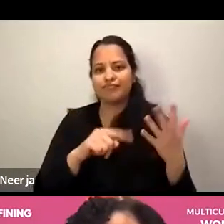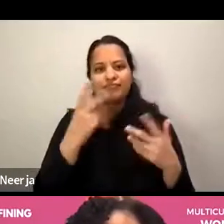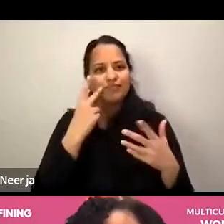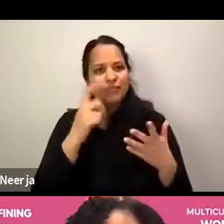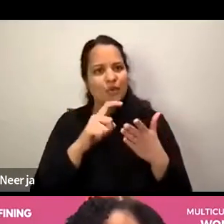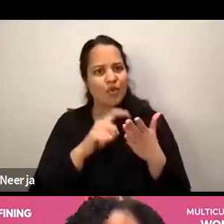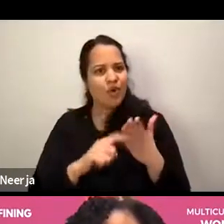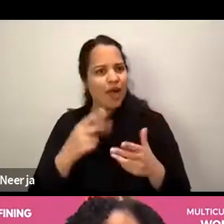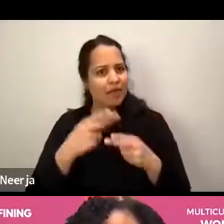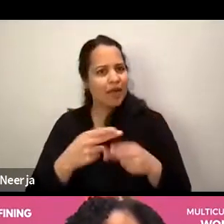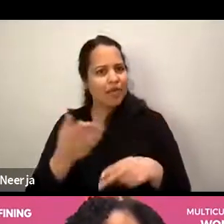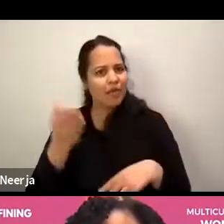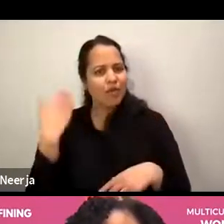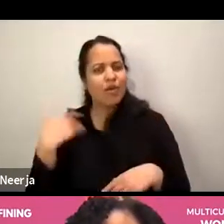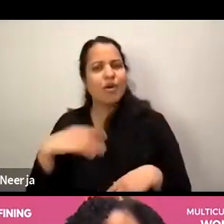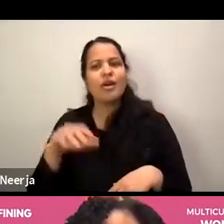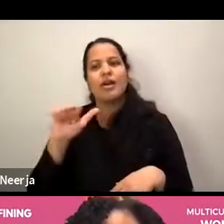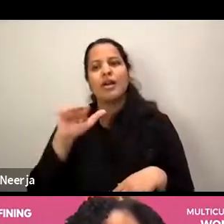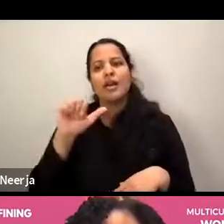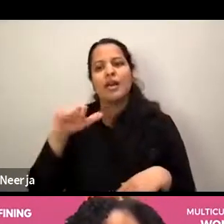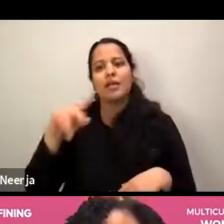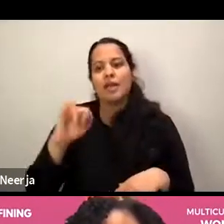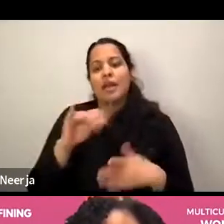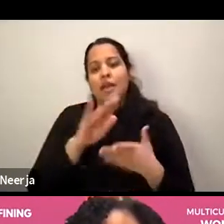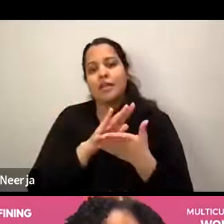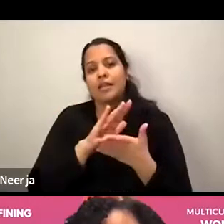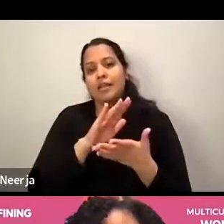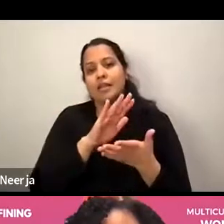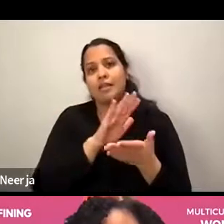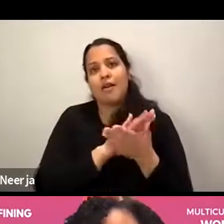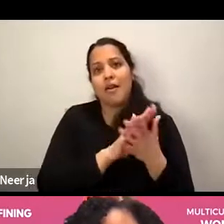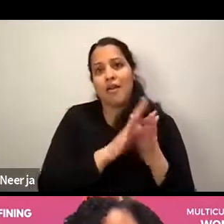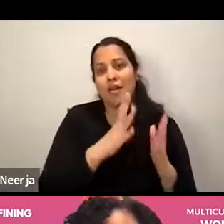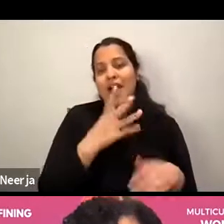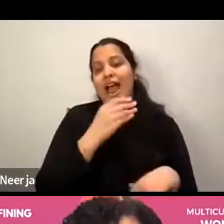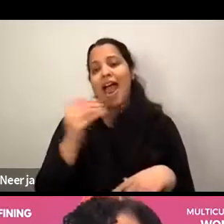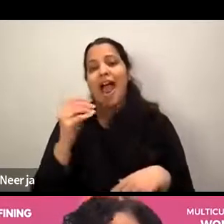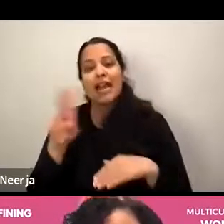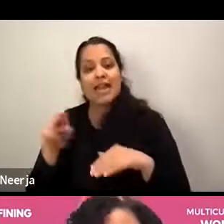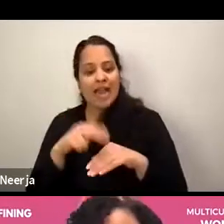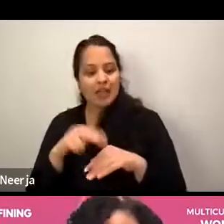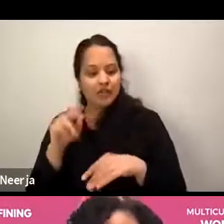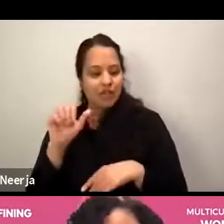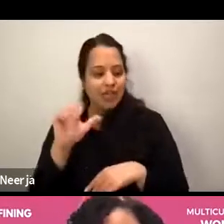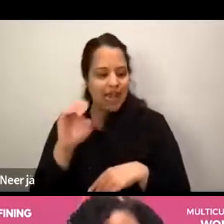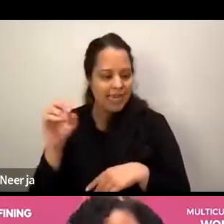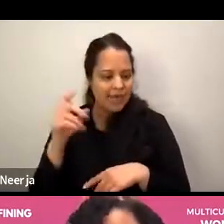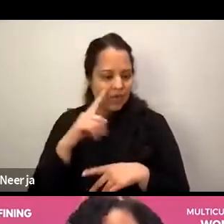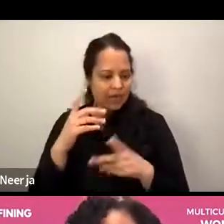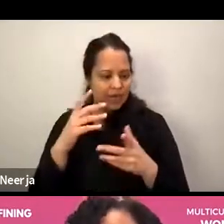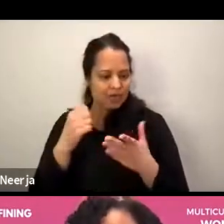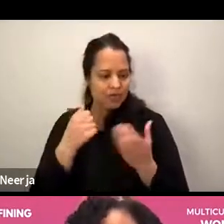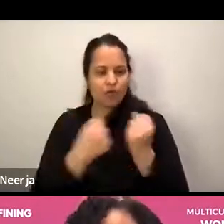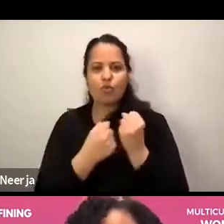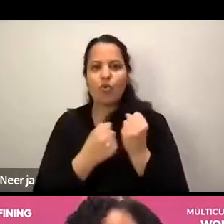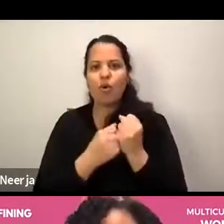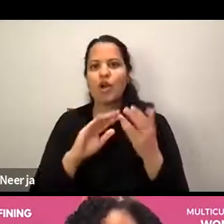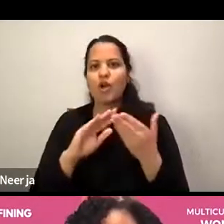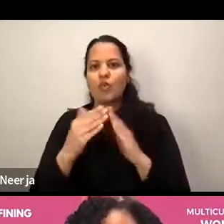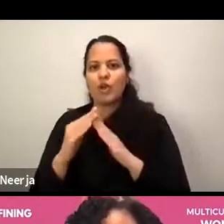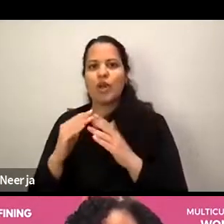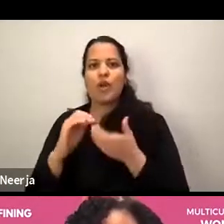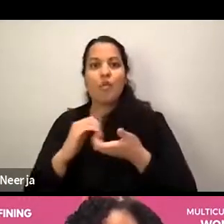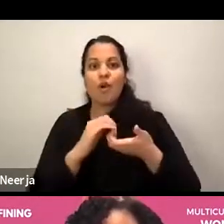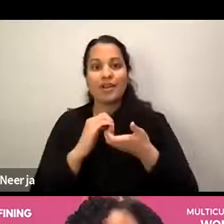Walmart. APIA Scholars and National ACE really support that community partnership. And I want to thank all